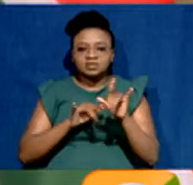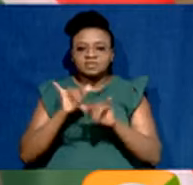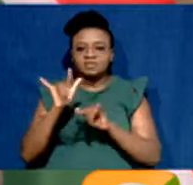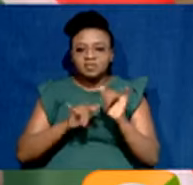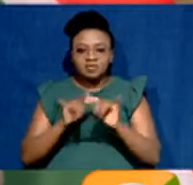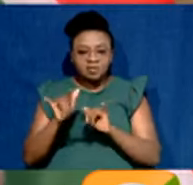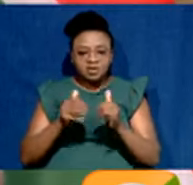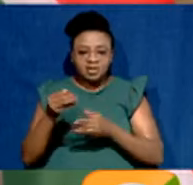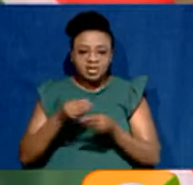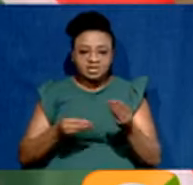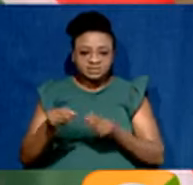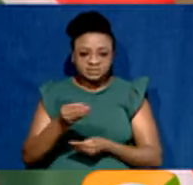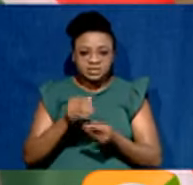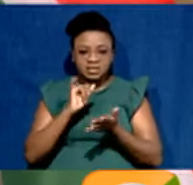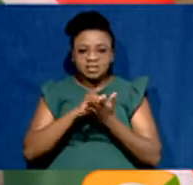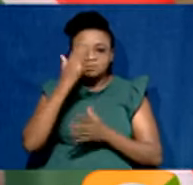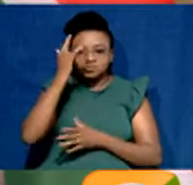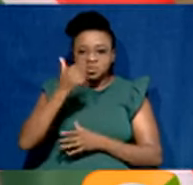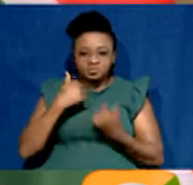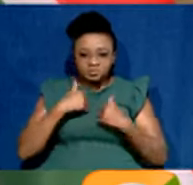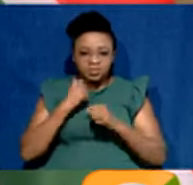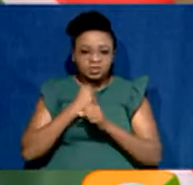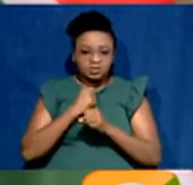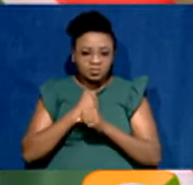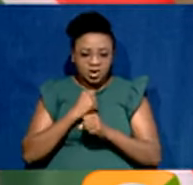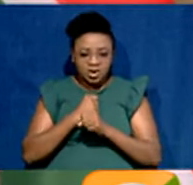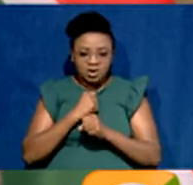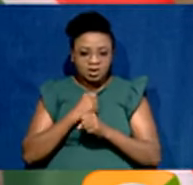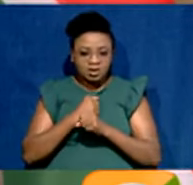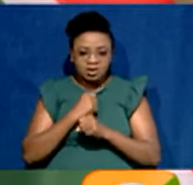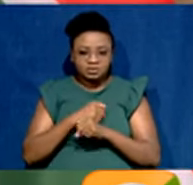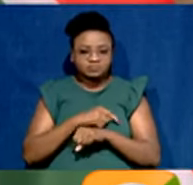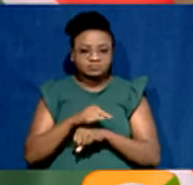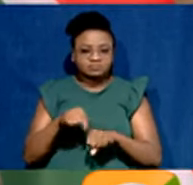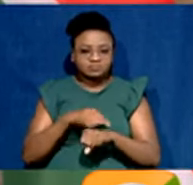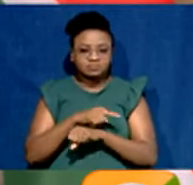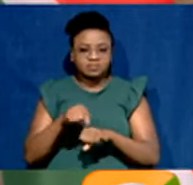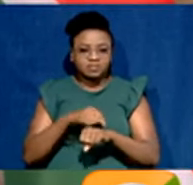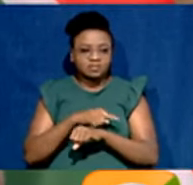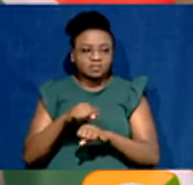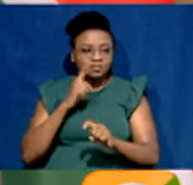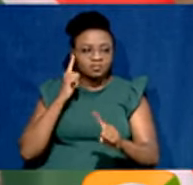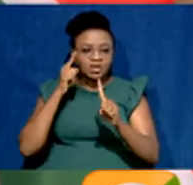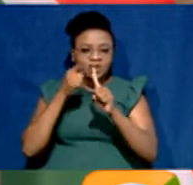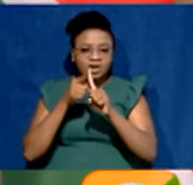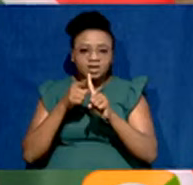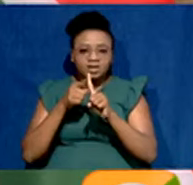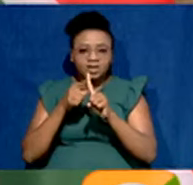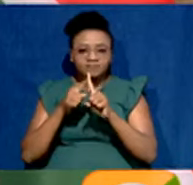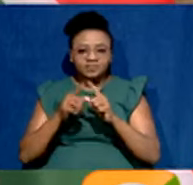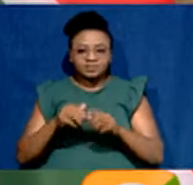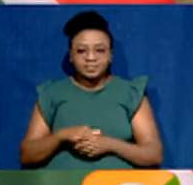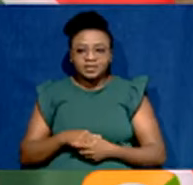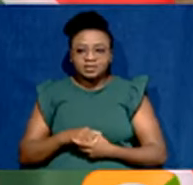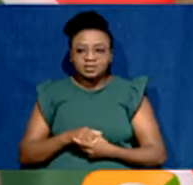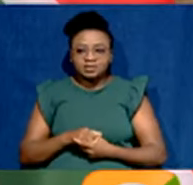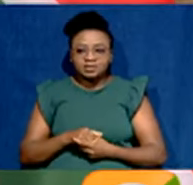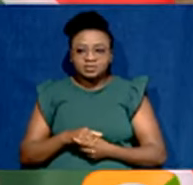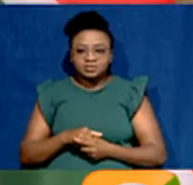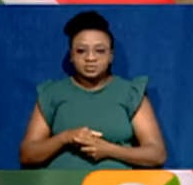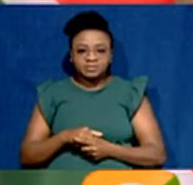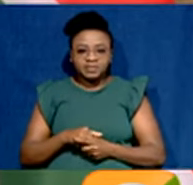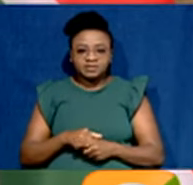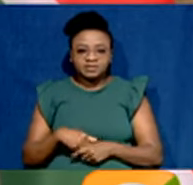why I am working round the clock to make sure that we have more Kenyans